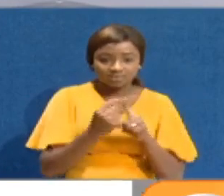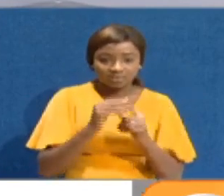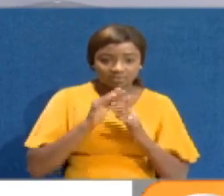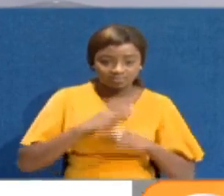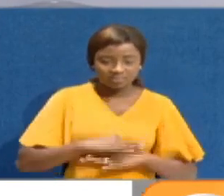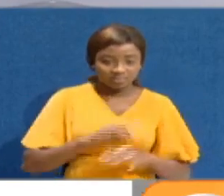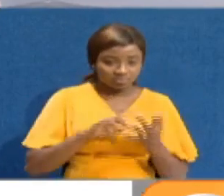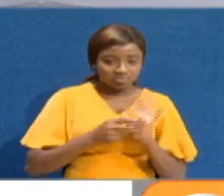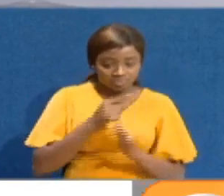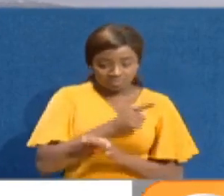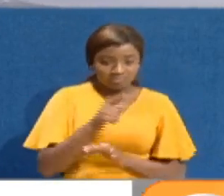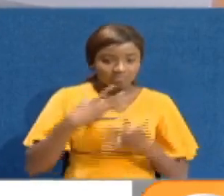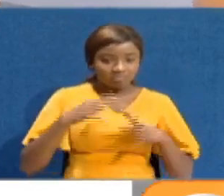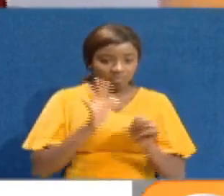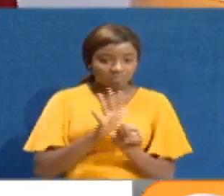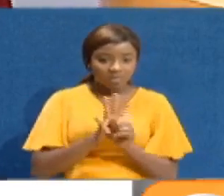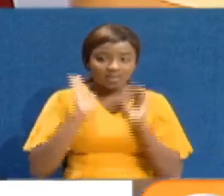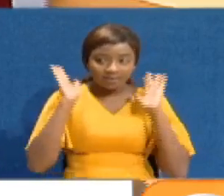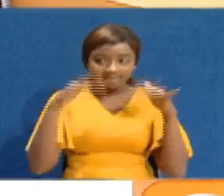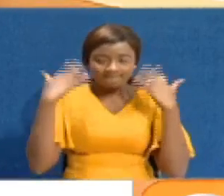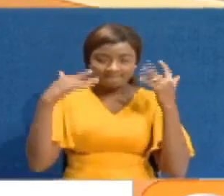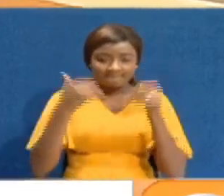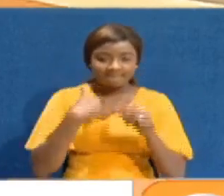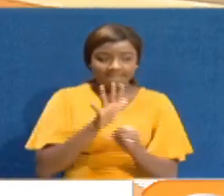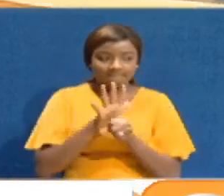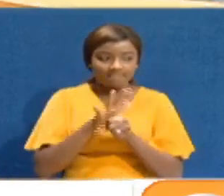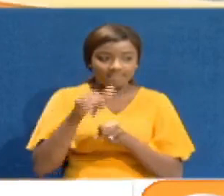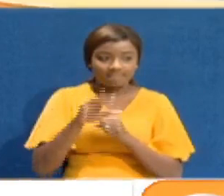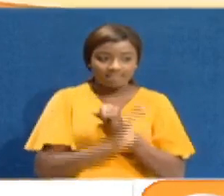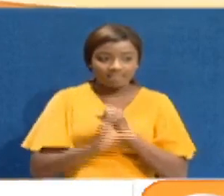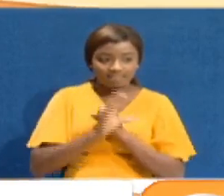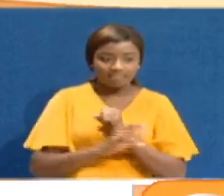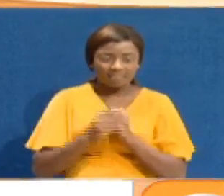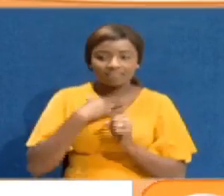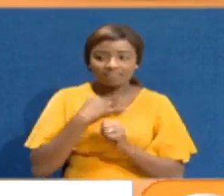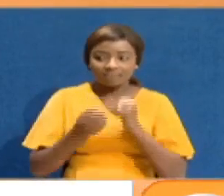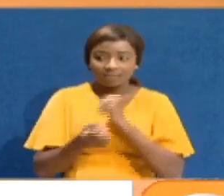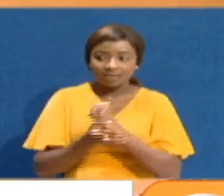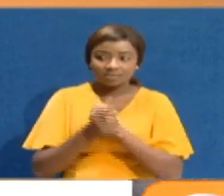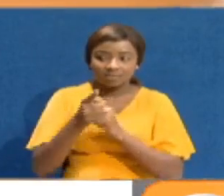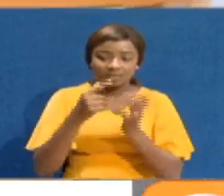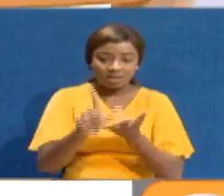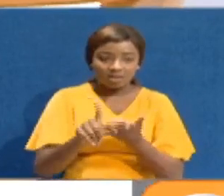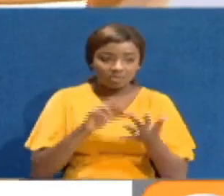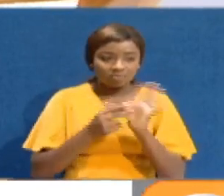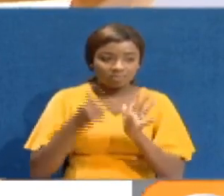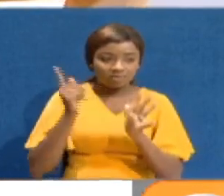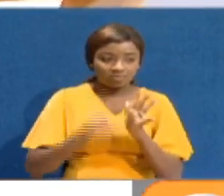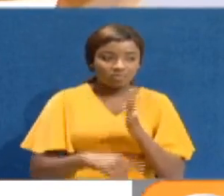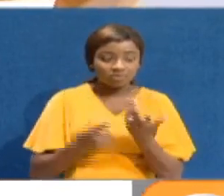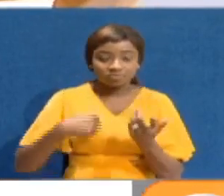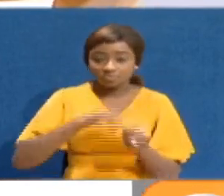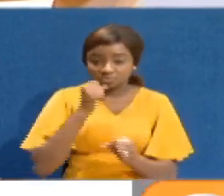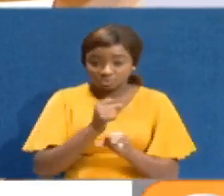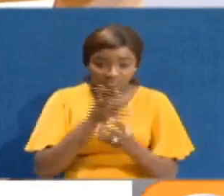is what many people are worried about in the country today, as we continue to explain what this loan would mean for you and I. Job